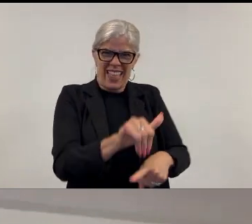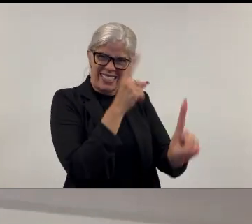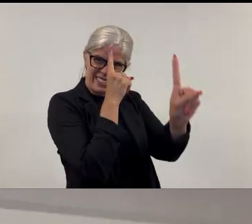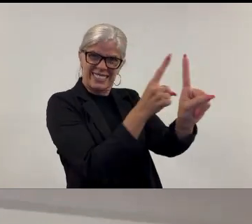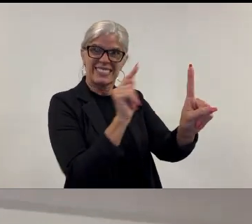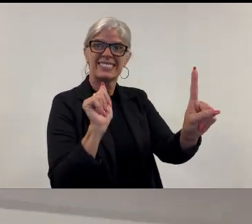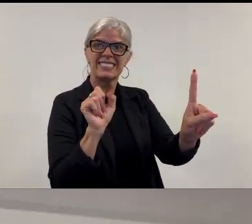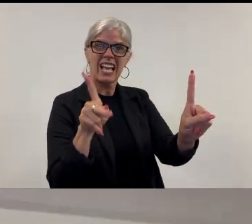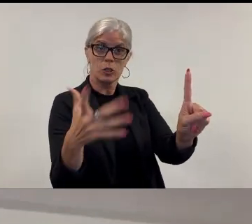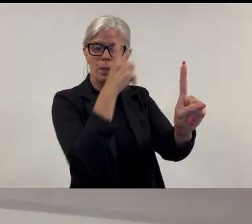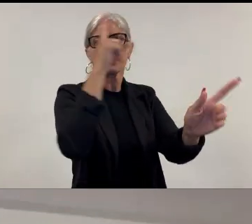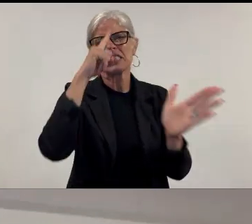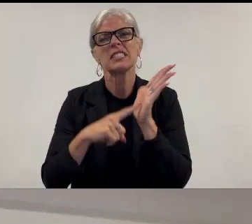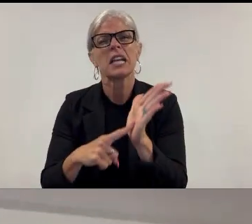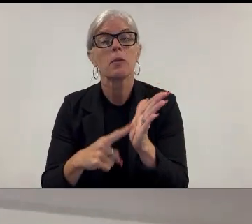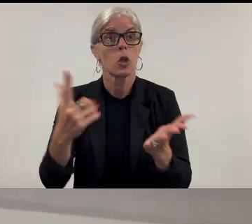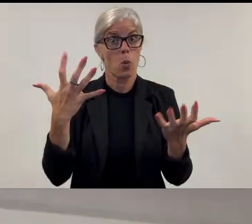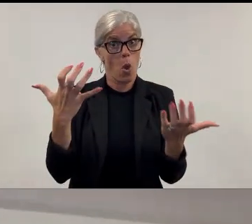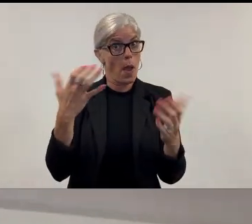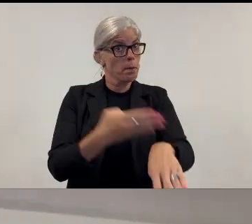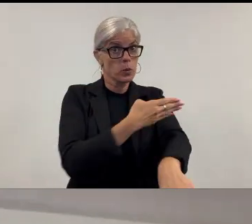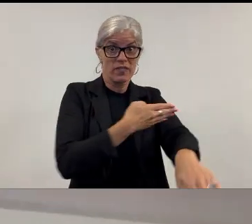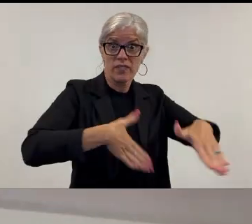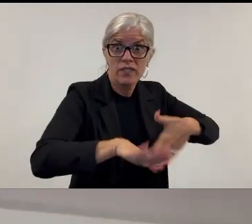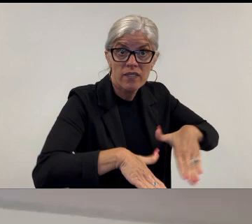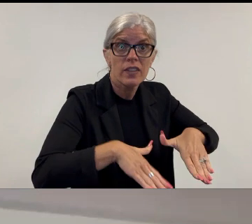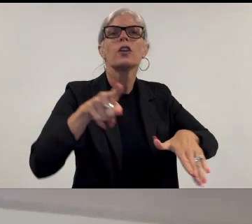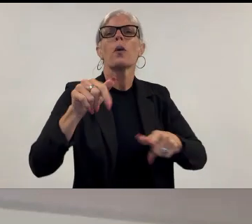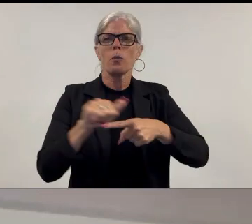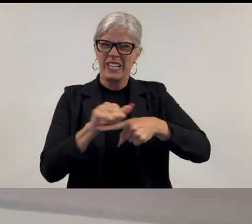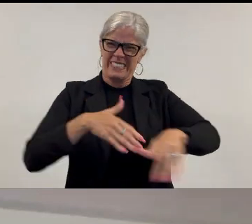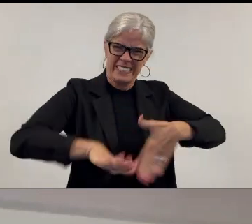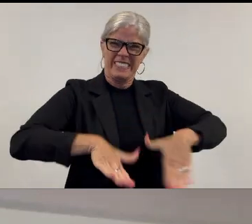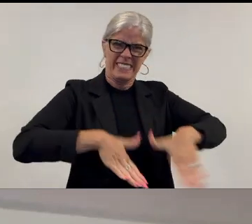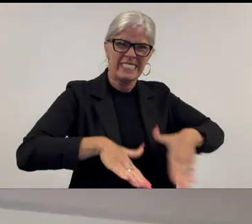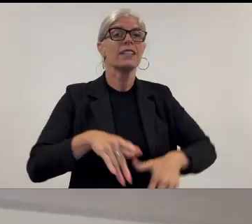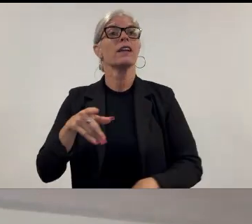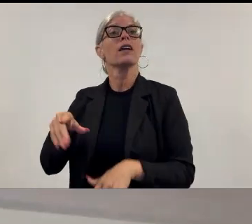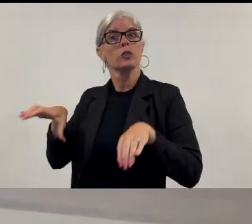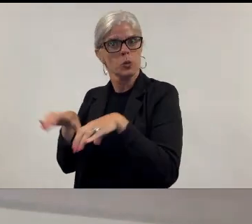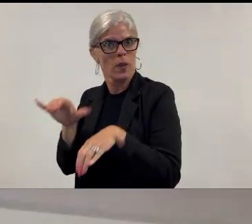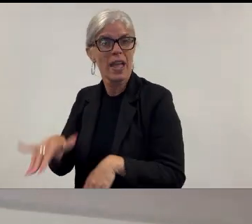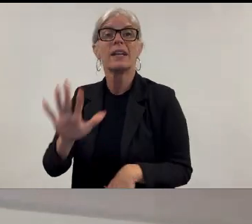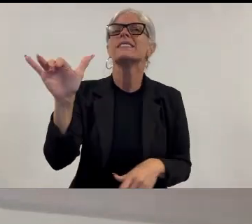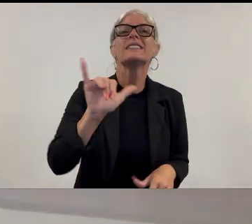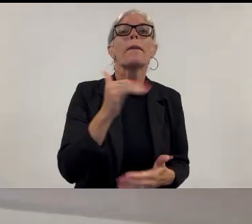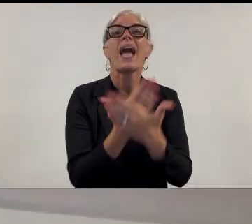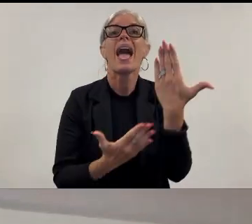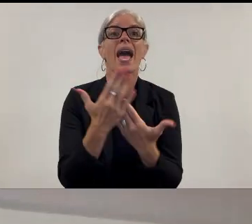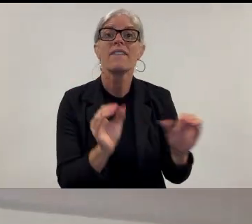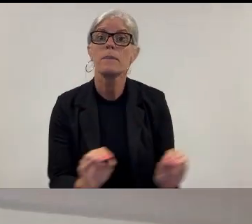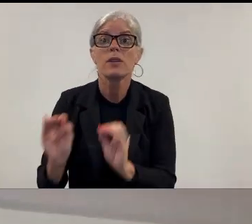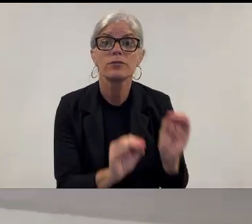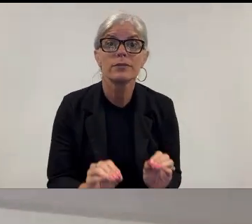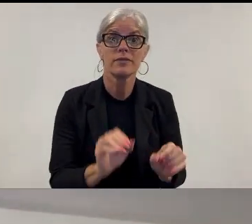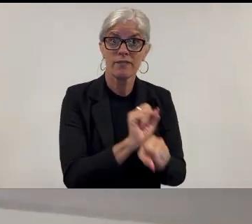followed by motor training. You practice the task that you want to achieve. If you want to improve gait, you